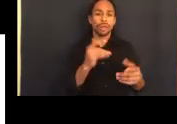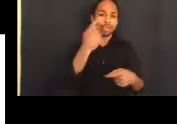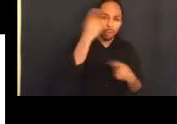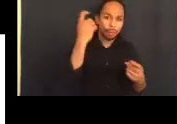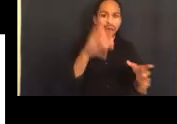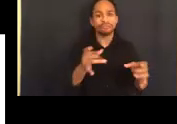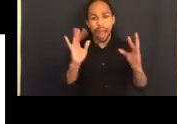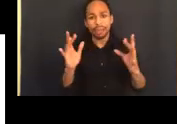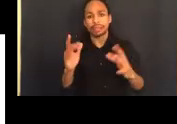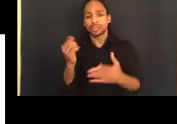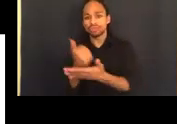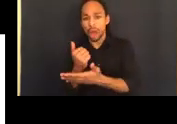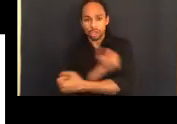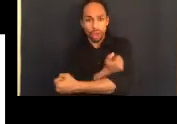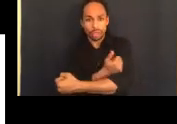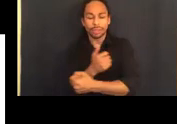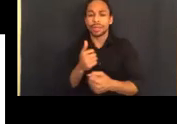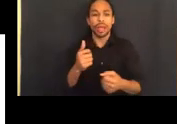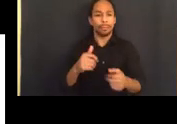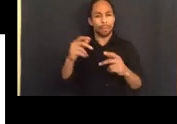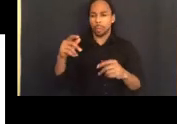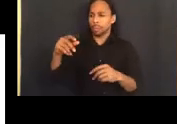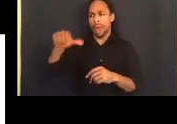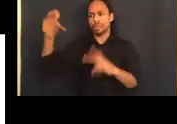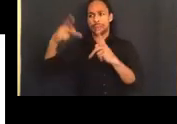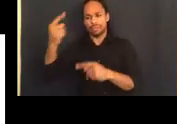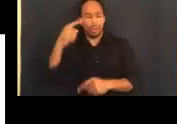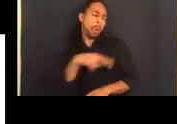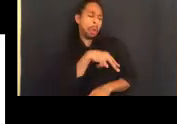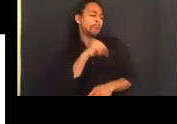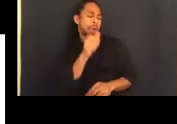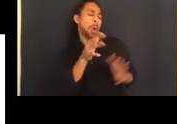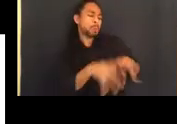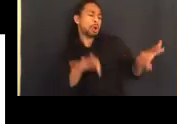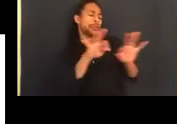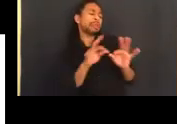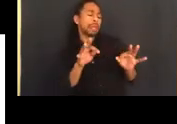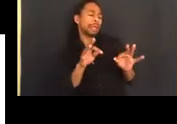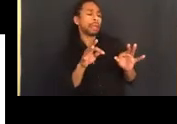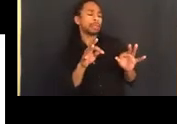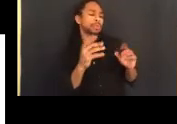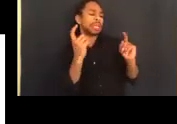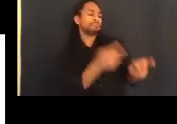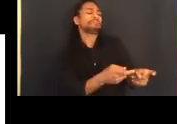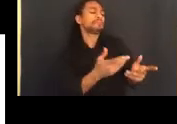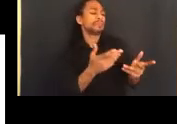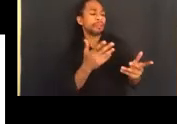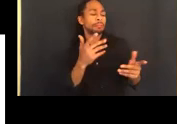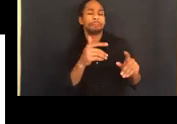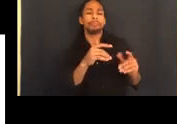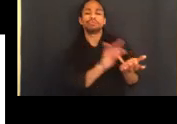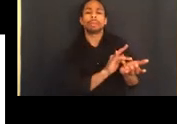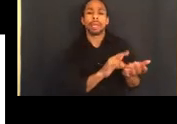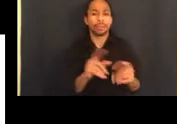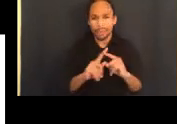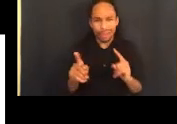treatment. Really, all of us on these panels have been caring about people who live in precarious, marginalized